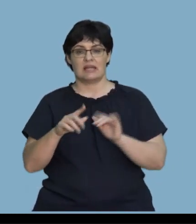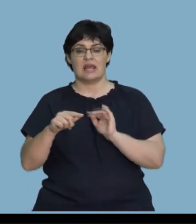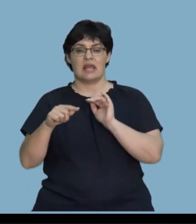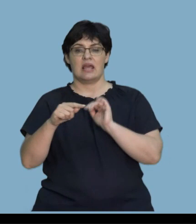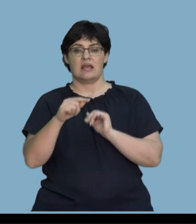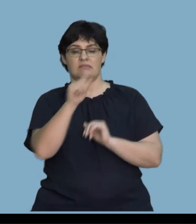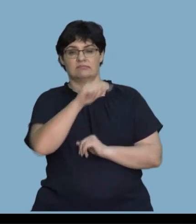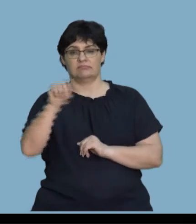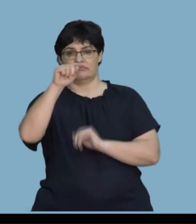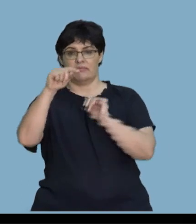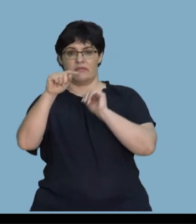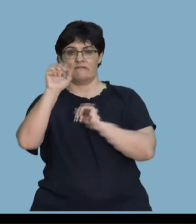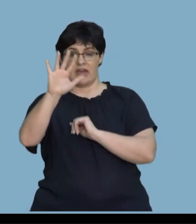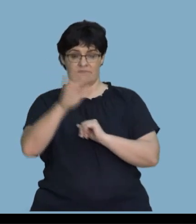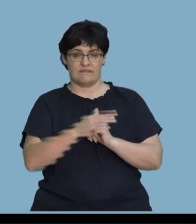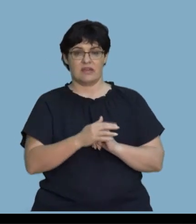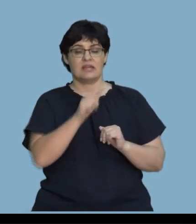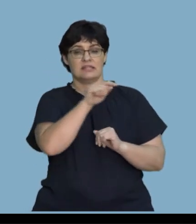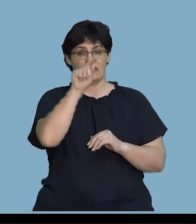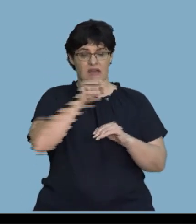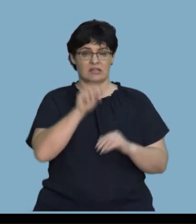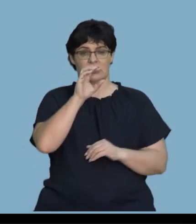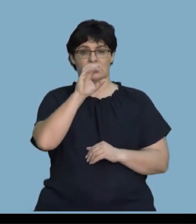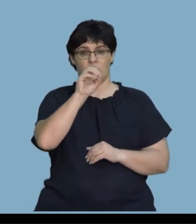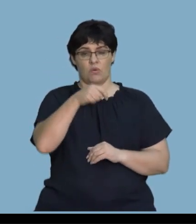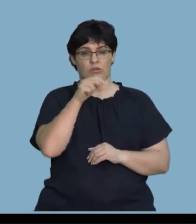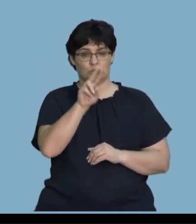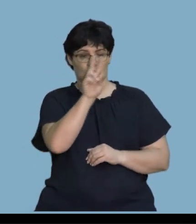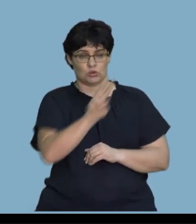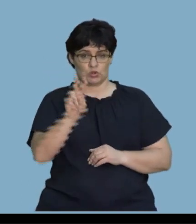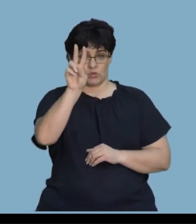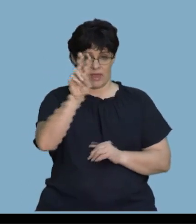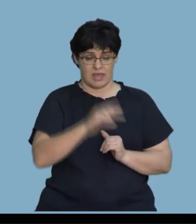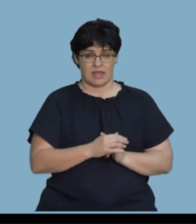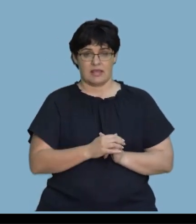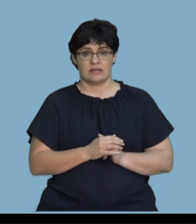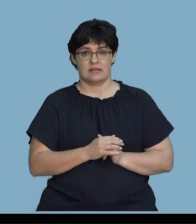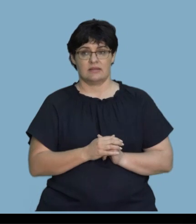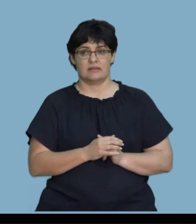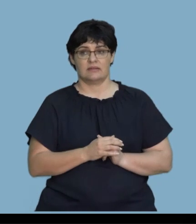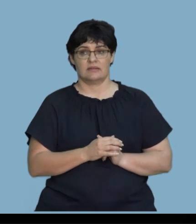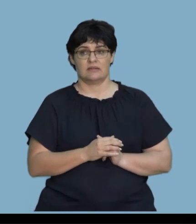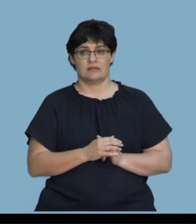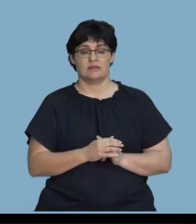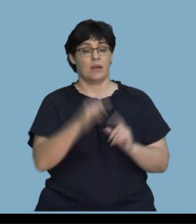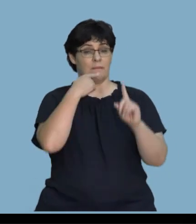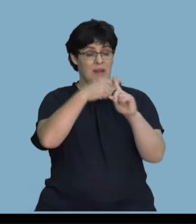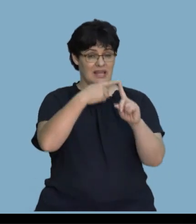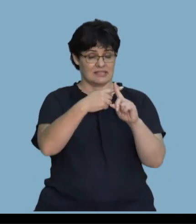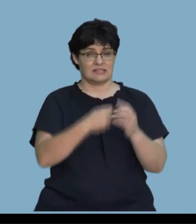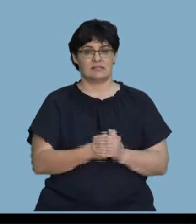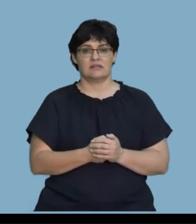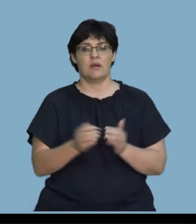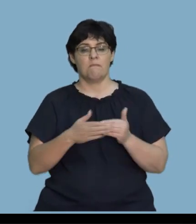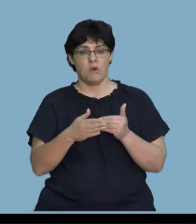5, divided by 0.2. Do not forget to square that as well, okay? And then plus